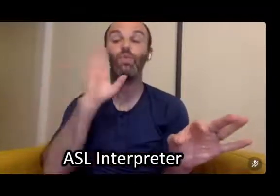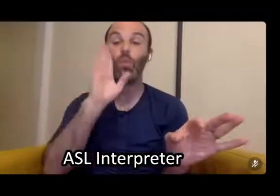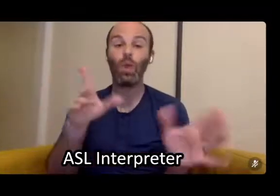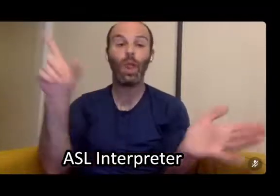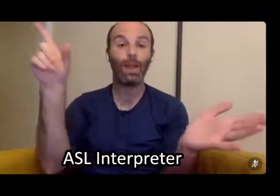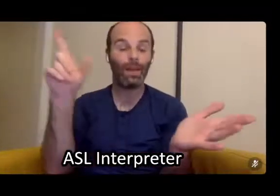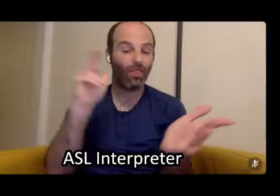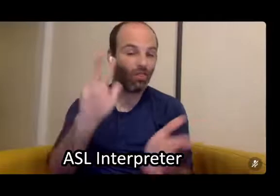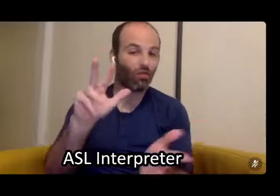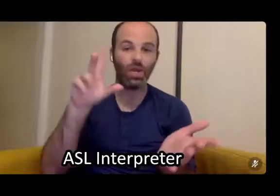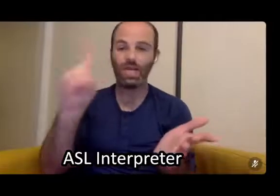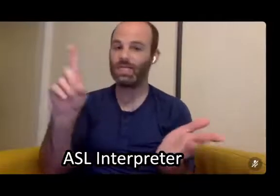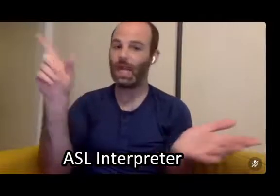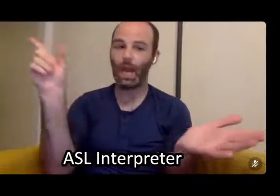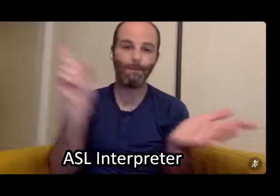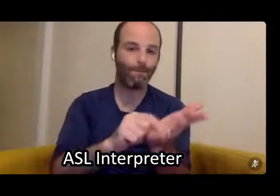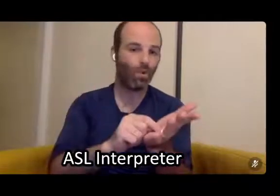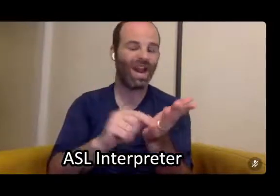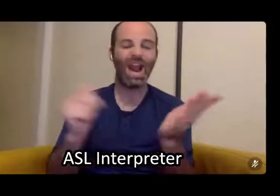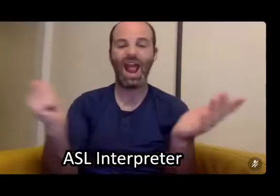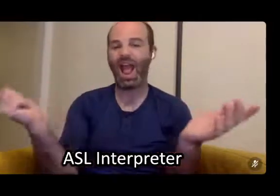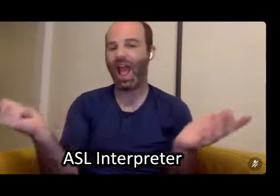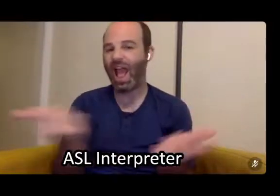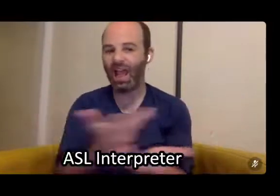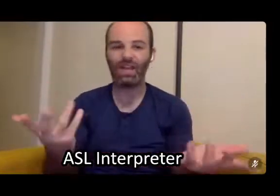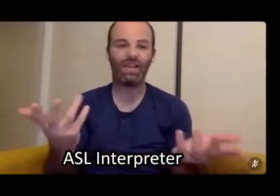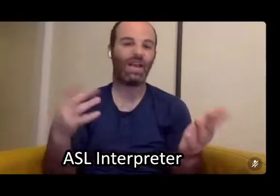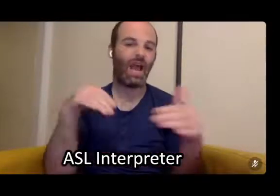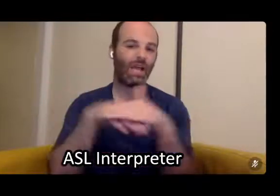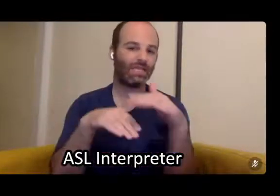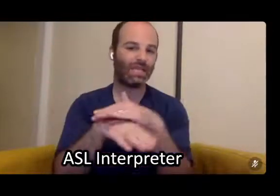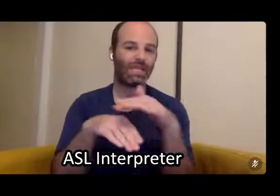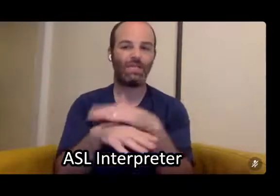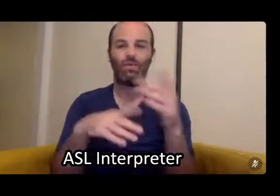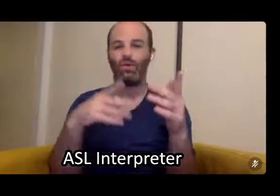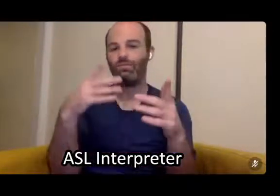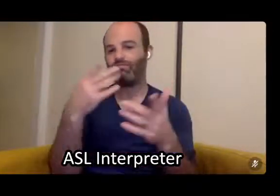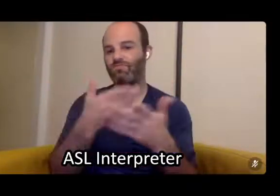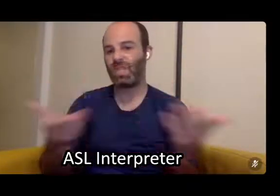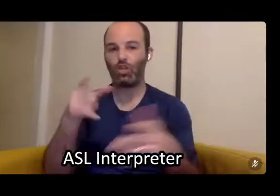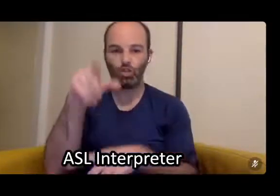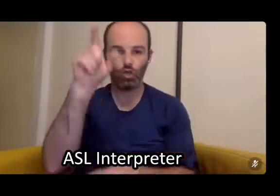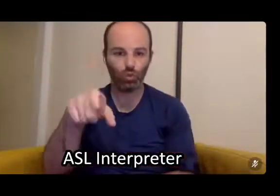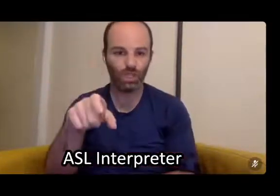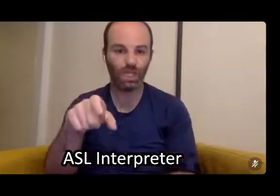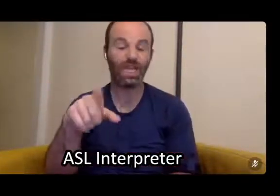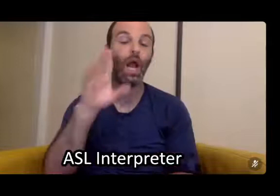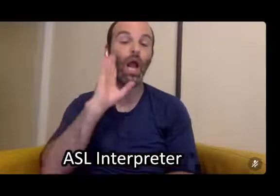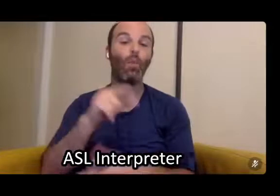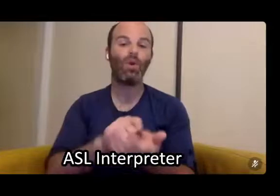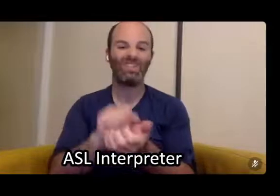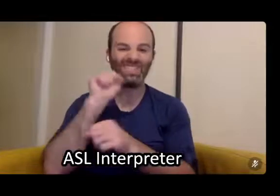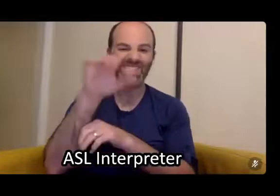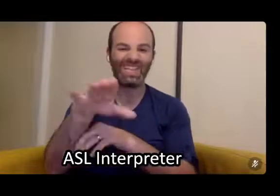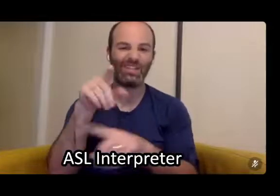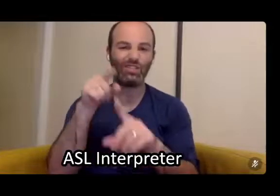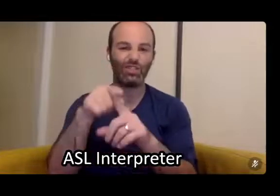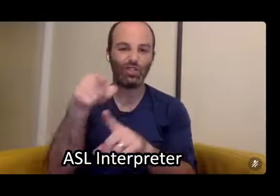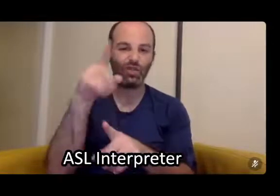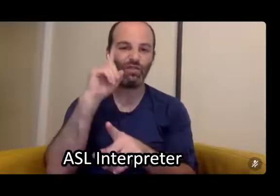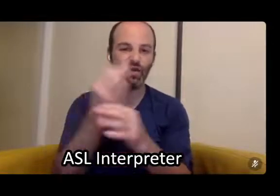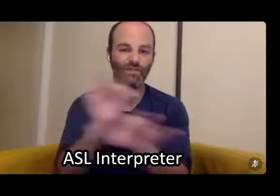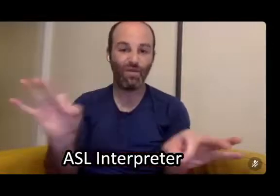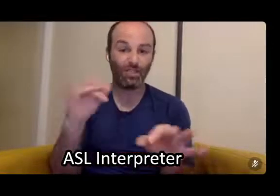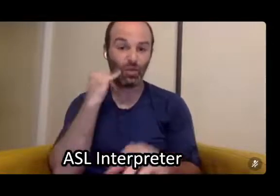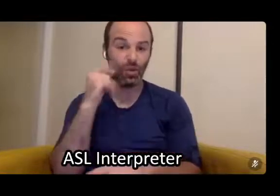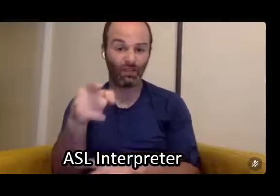printed for free and will mail them to you as well. I'd highly recommend it if you're a visually impaired person